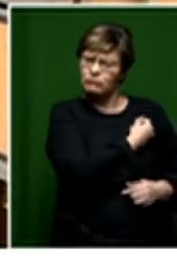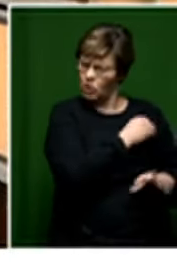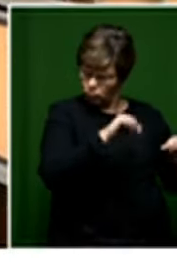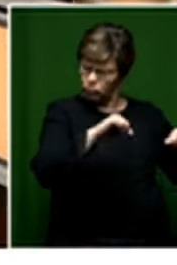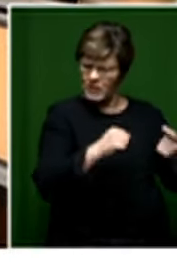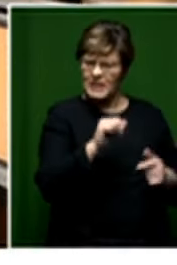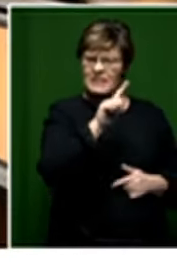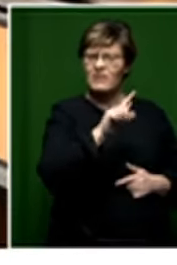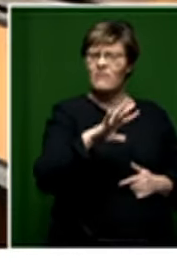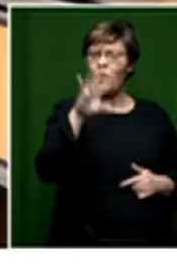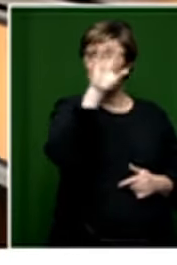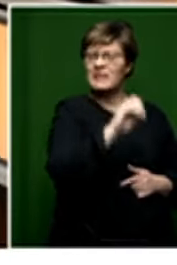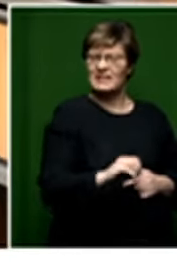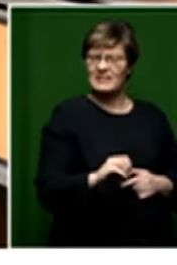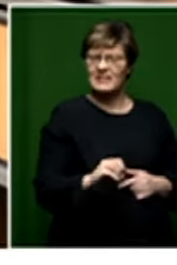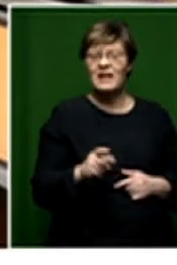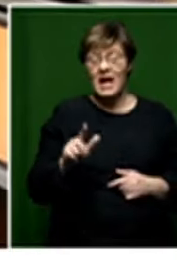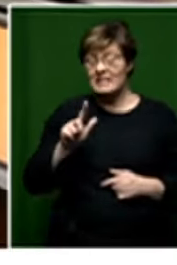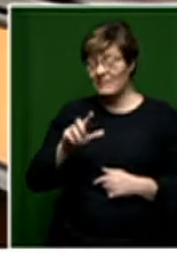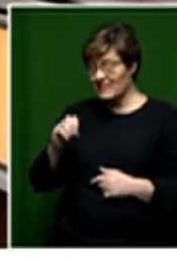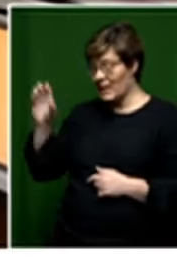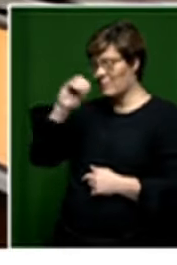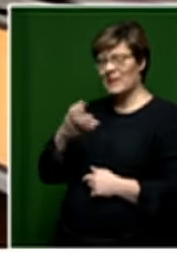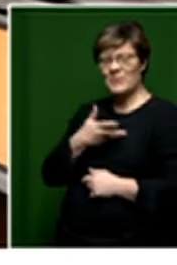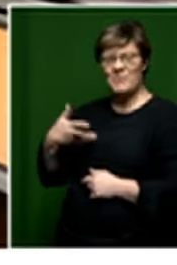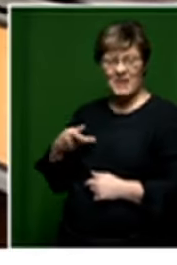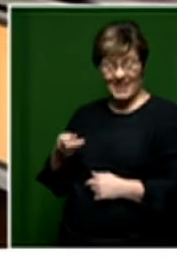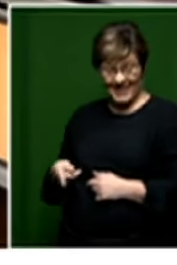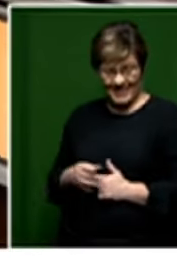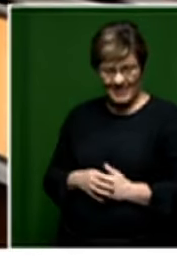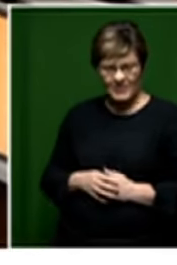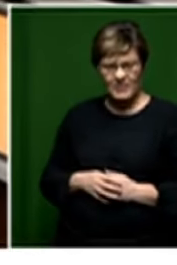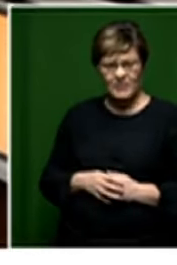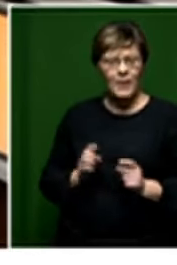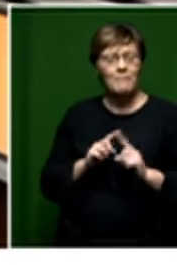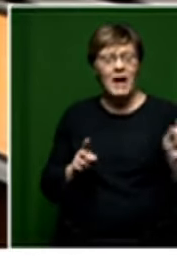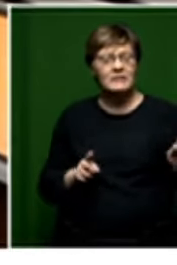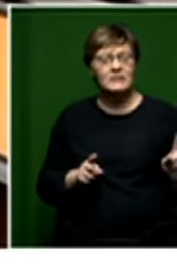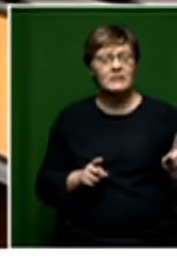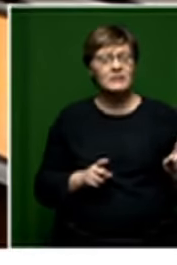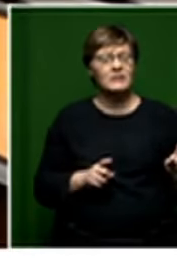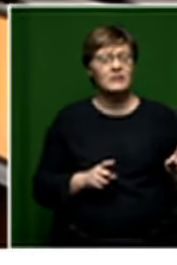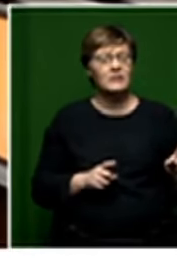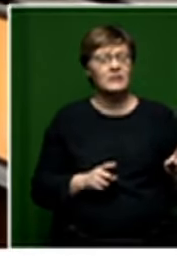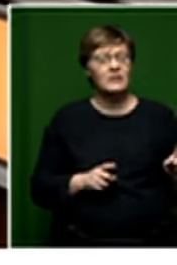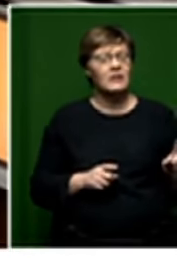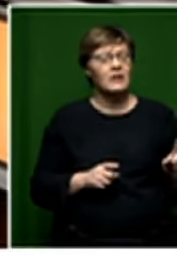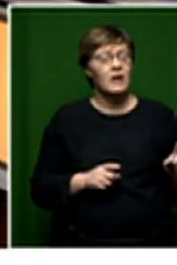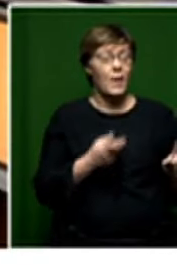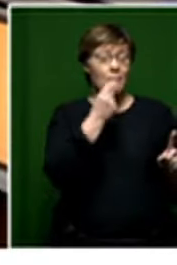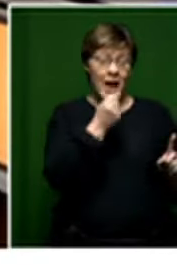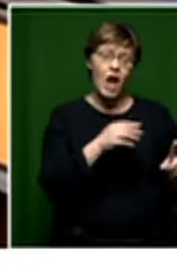at 74% compared to 70% for women, they are more accepting of vaccines,